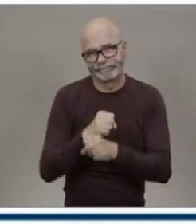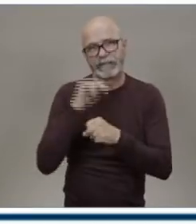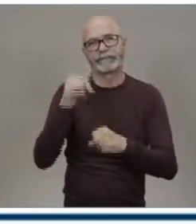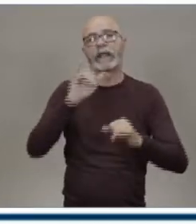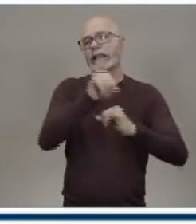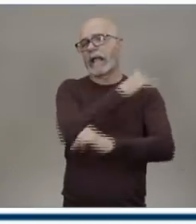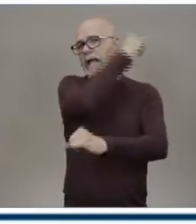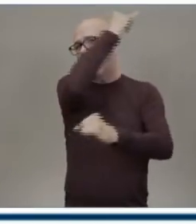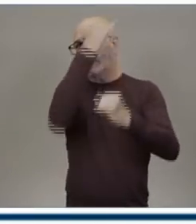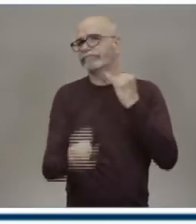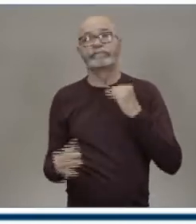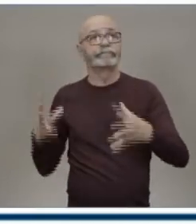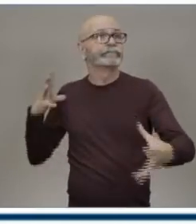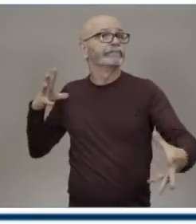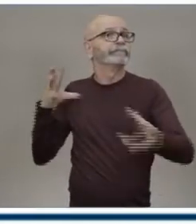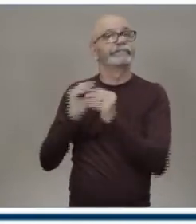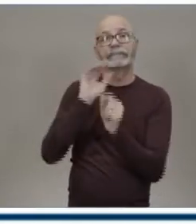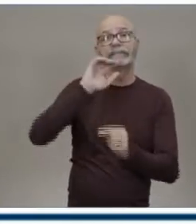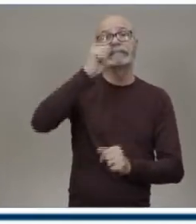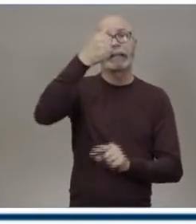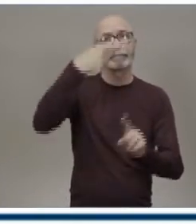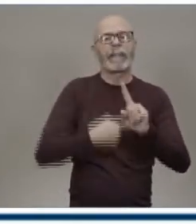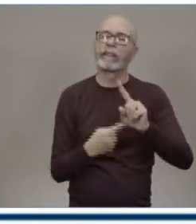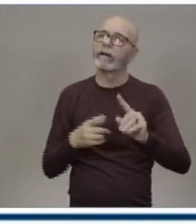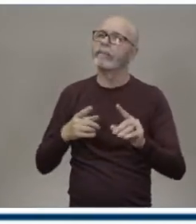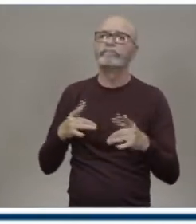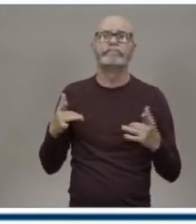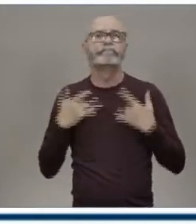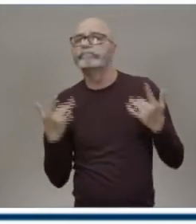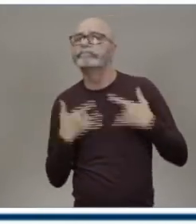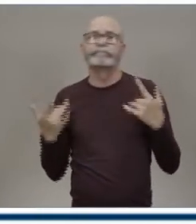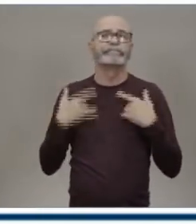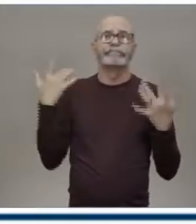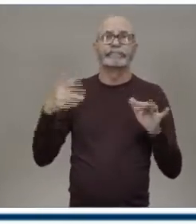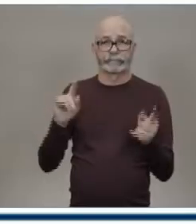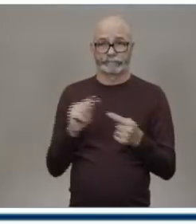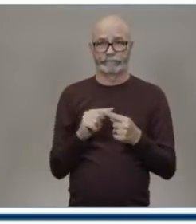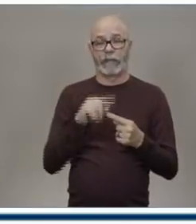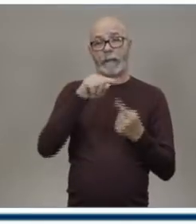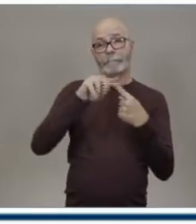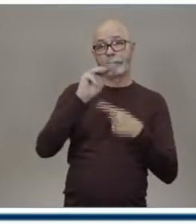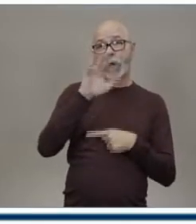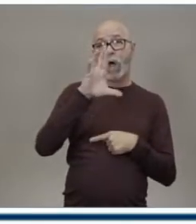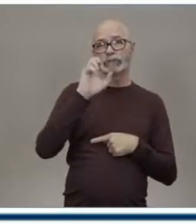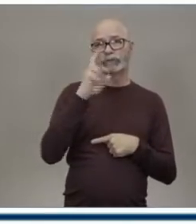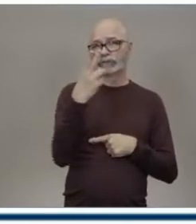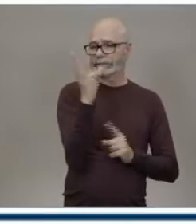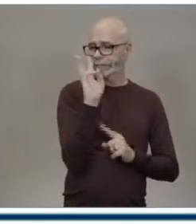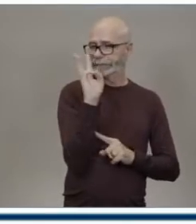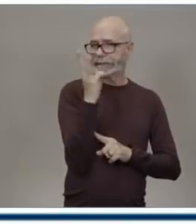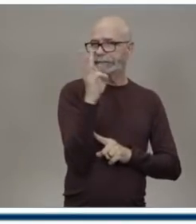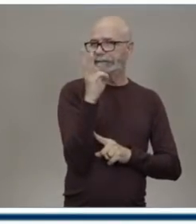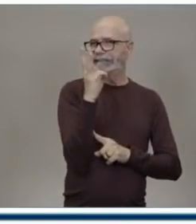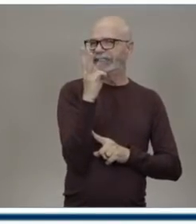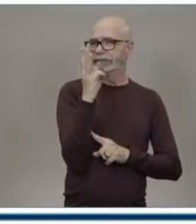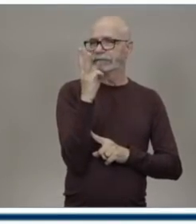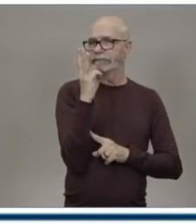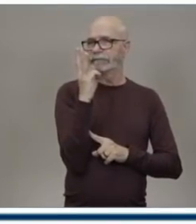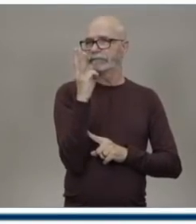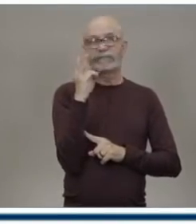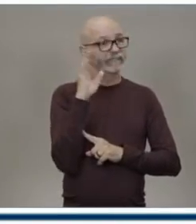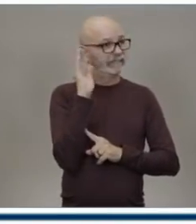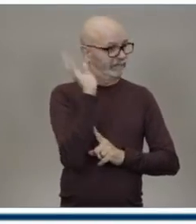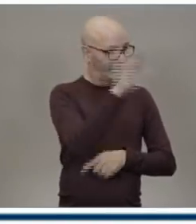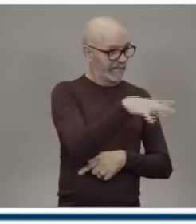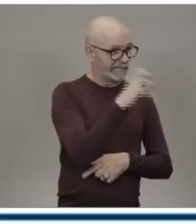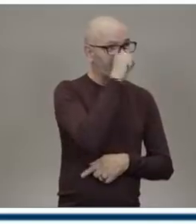10 months. We held our first COVID briefing on March the 6th. That seems a long time ago now, Premier. At that